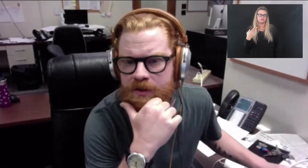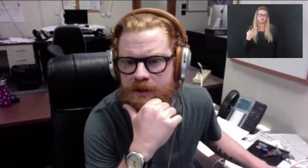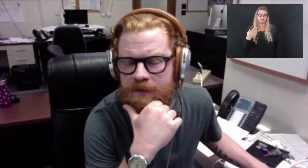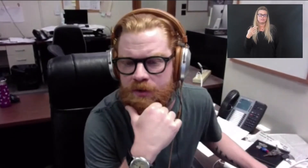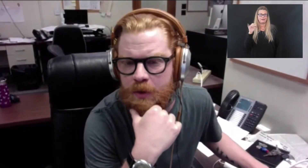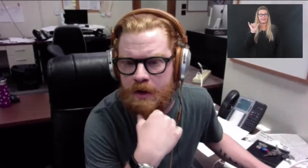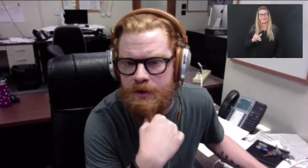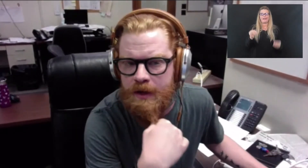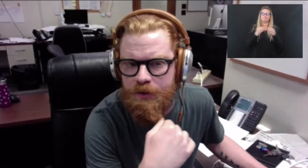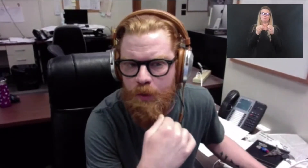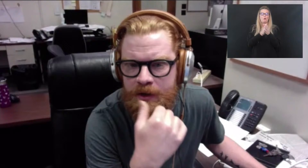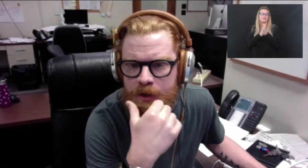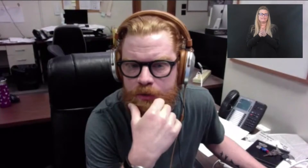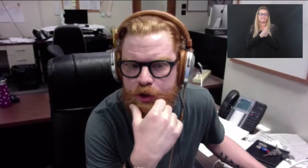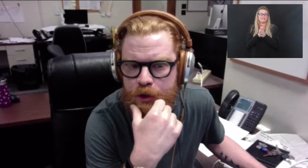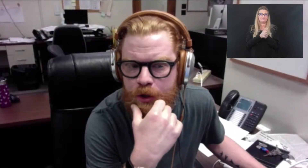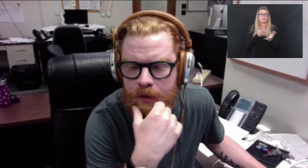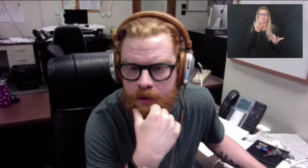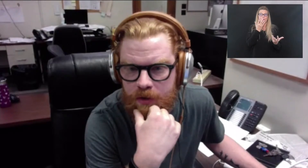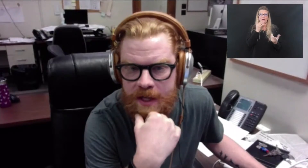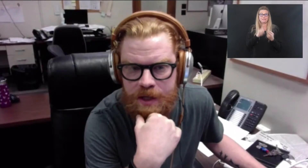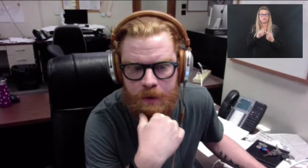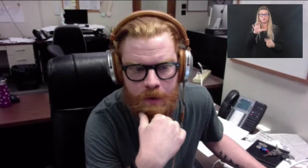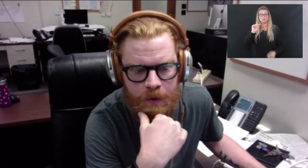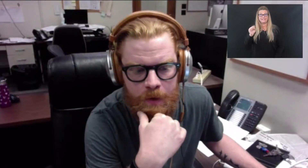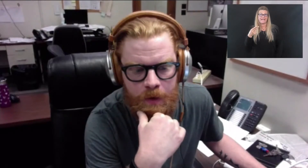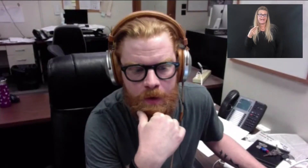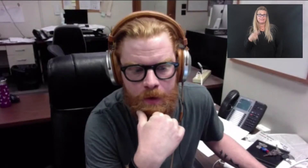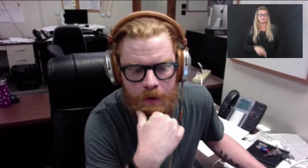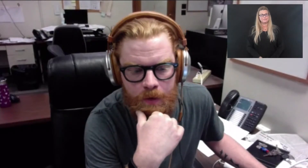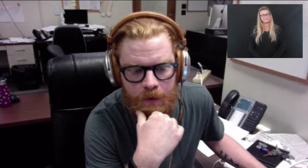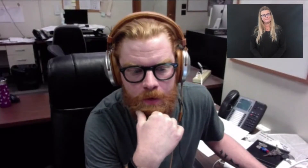than a savings bond that you have to wait on to mature? Thank you.